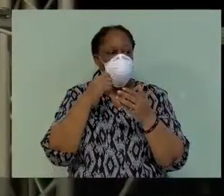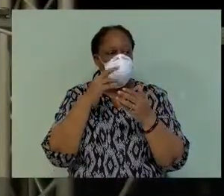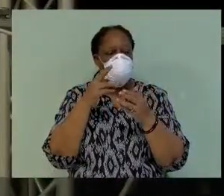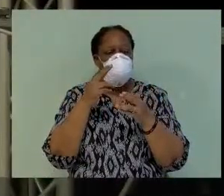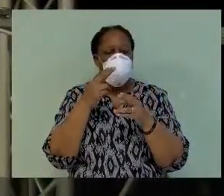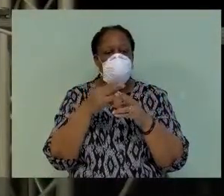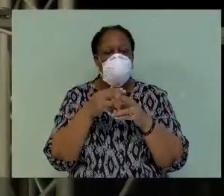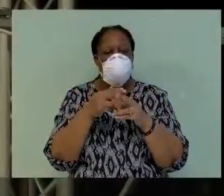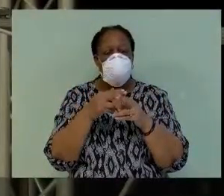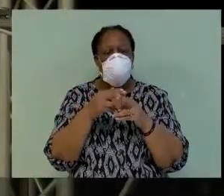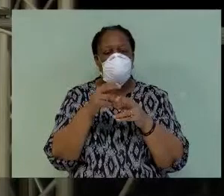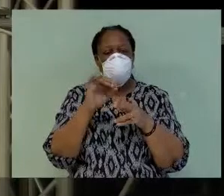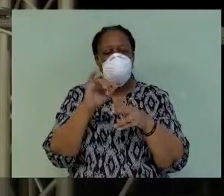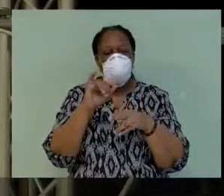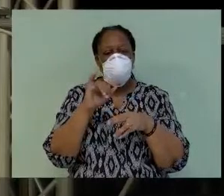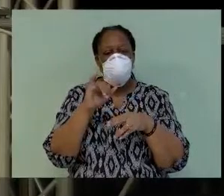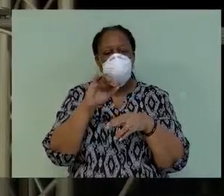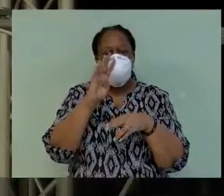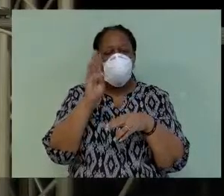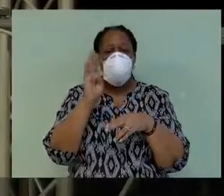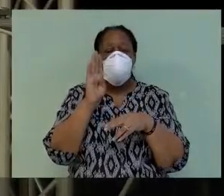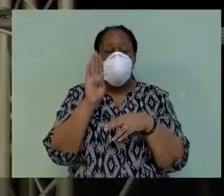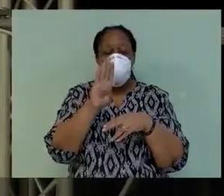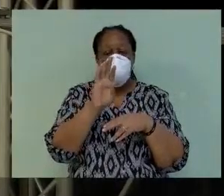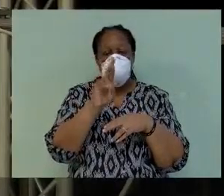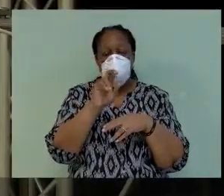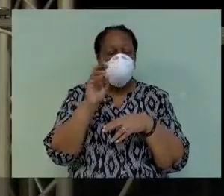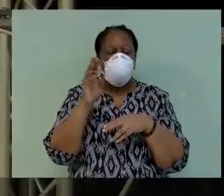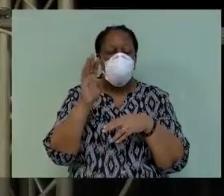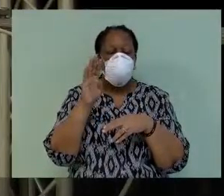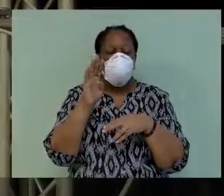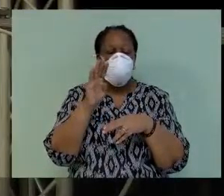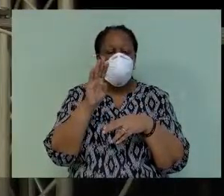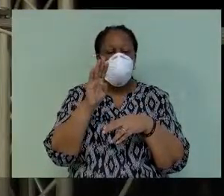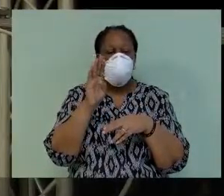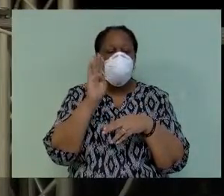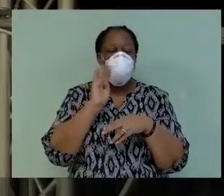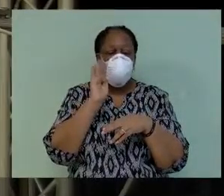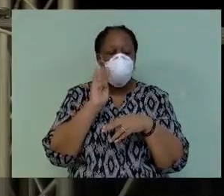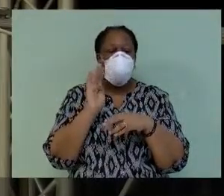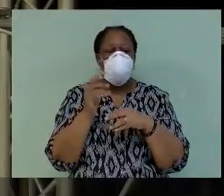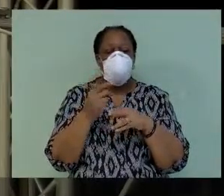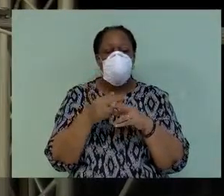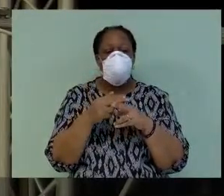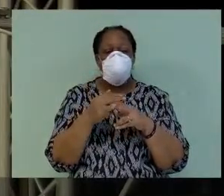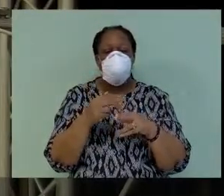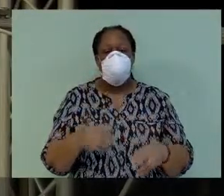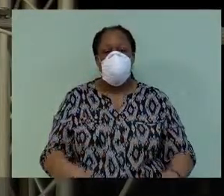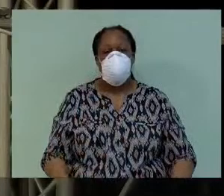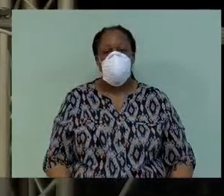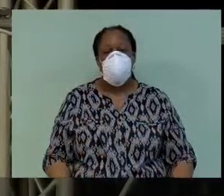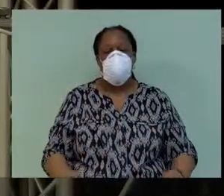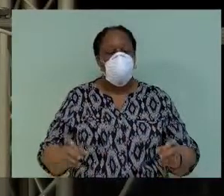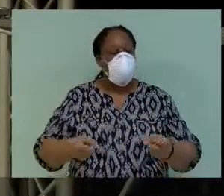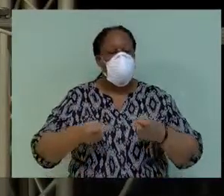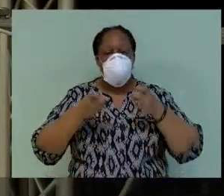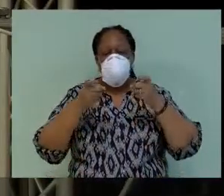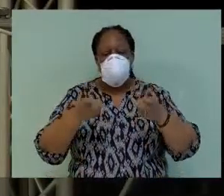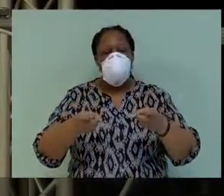Normally I call her Jackie, but Ms. Brown, for this generous contribution of